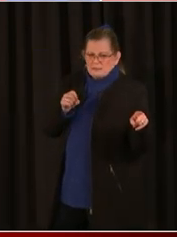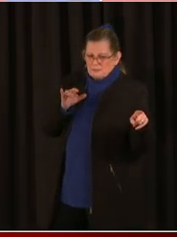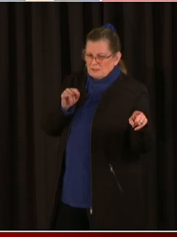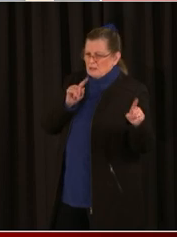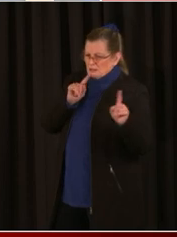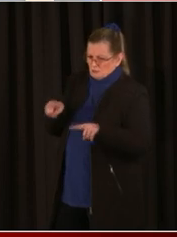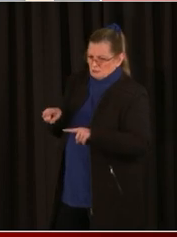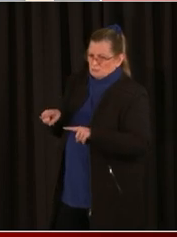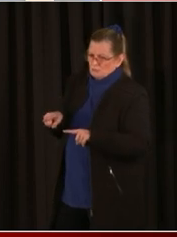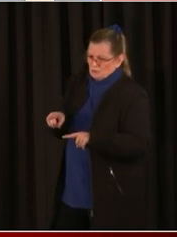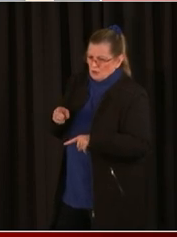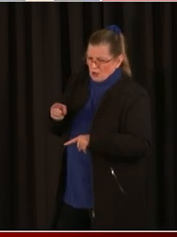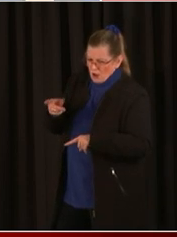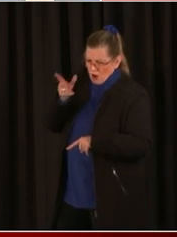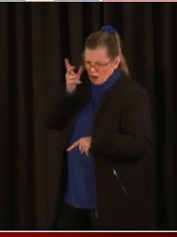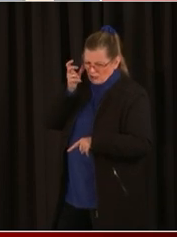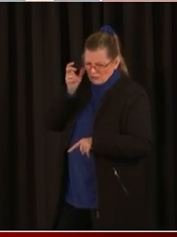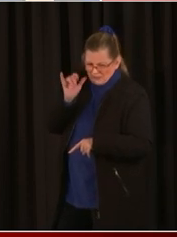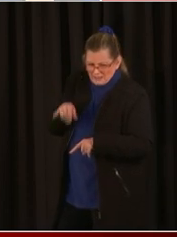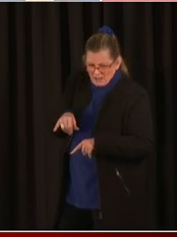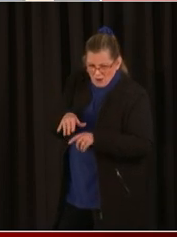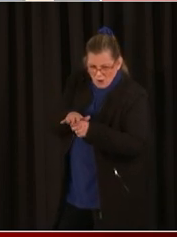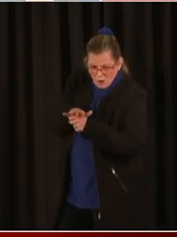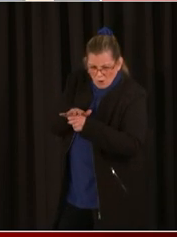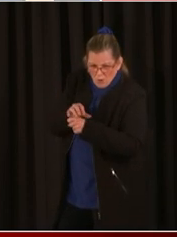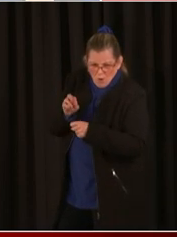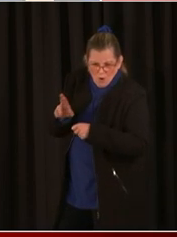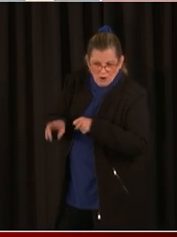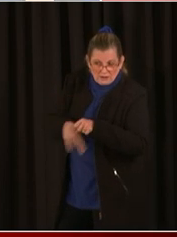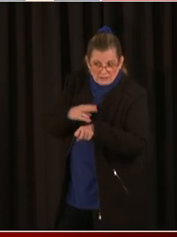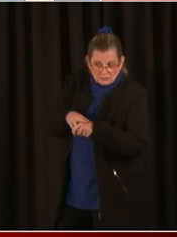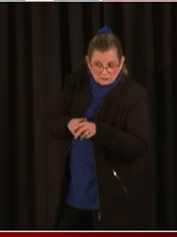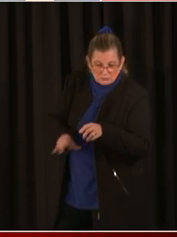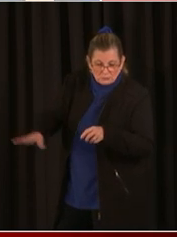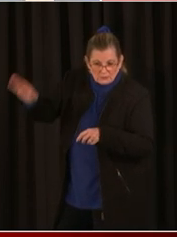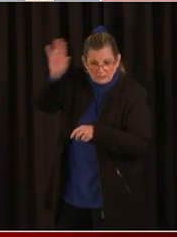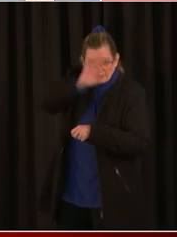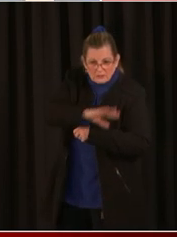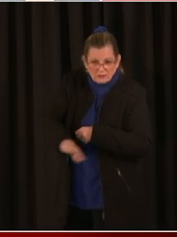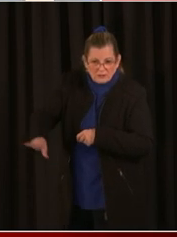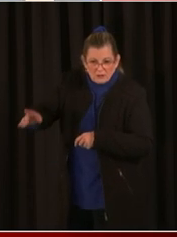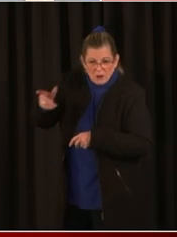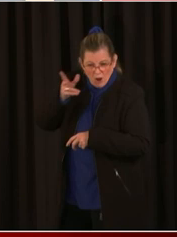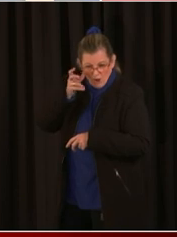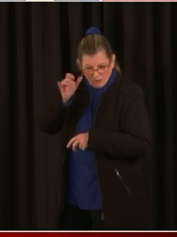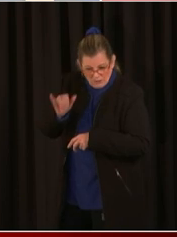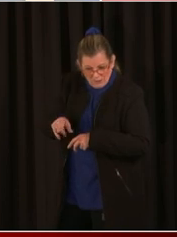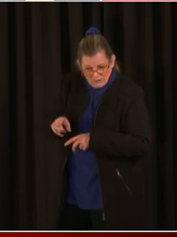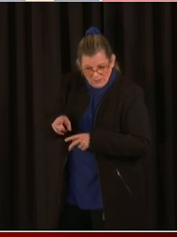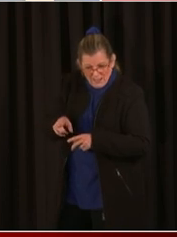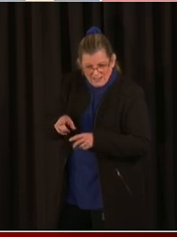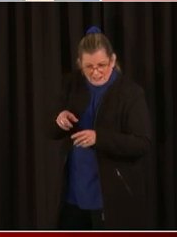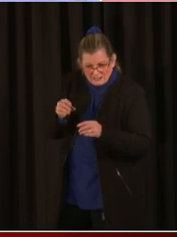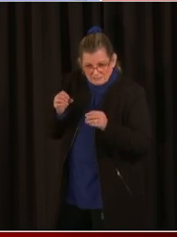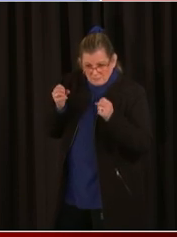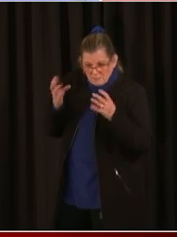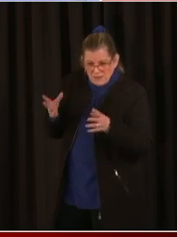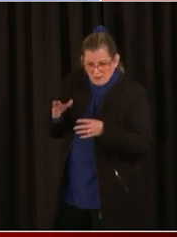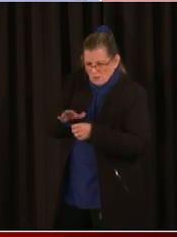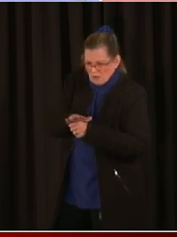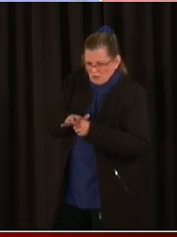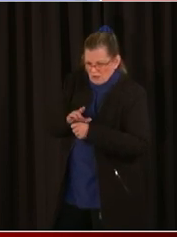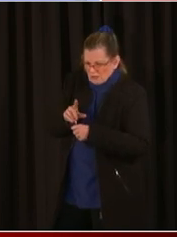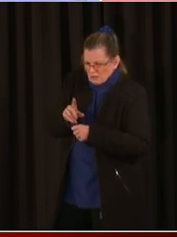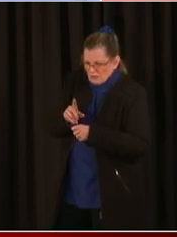that too, Mark. Are you hearing that extensively locally, or are you also asking that, are you hearing that extensively locally, or are